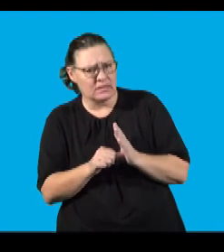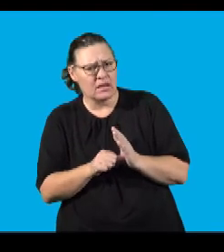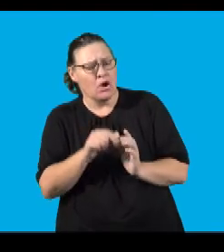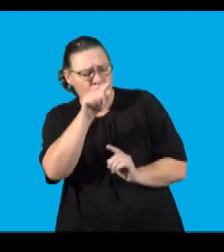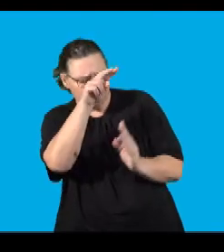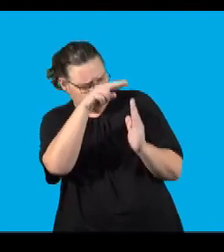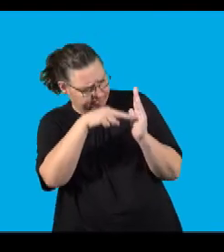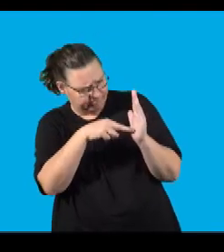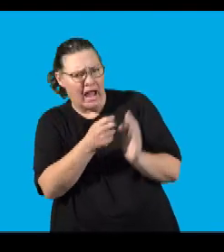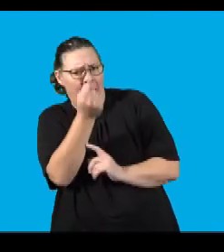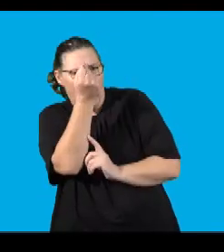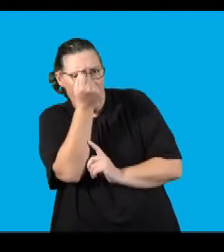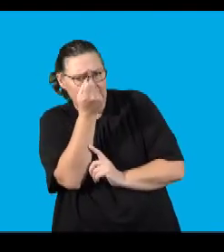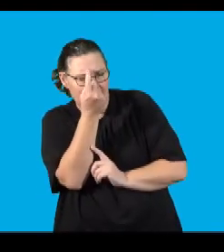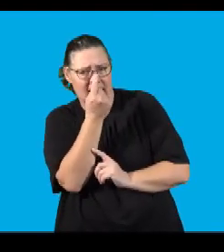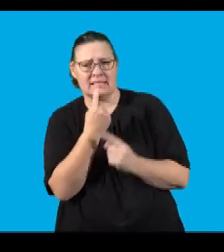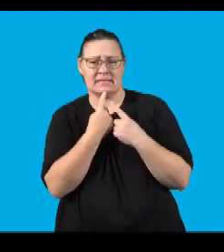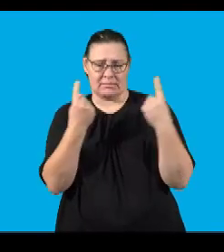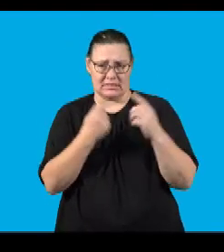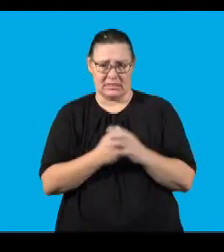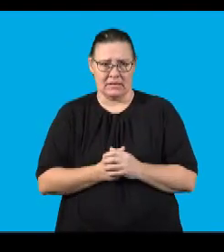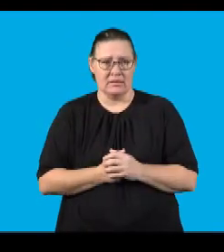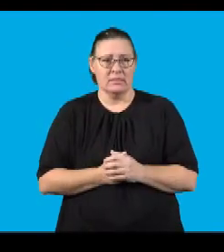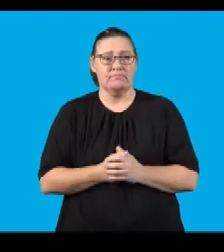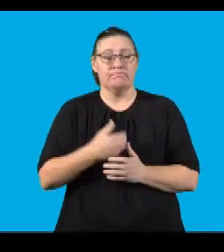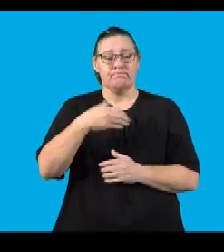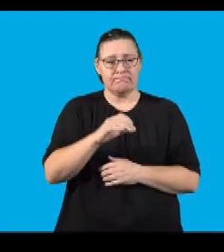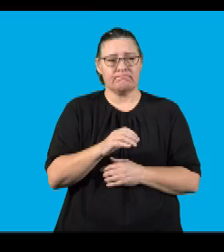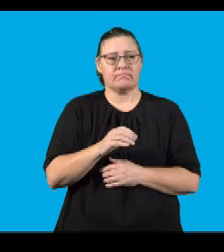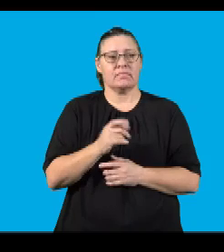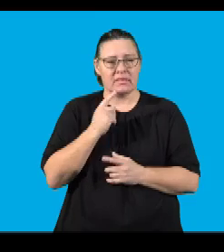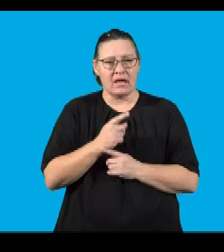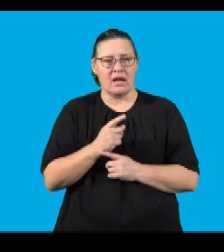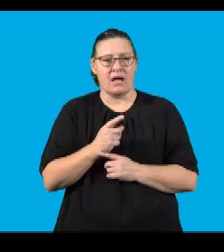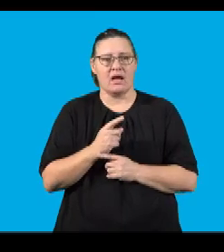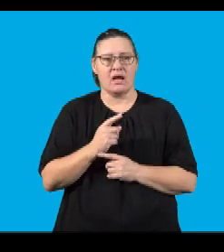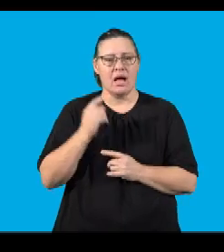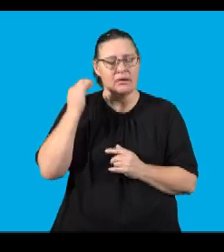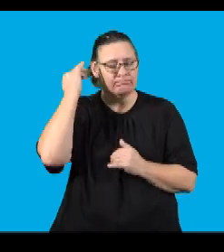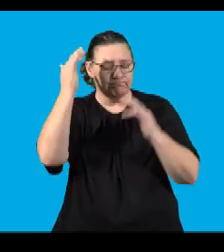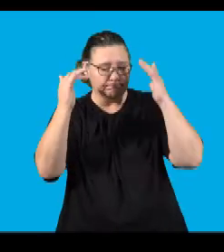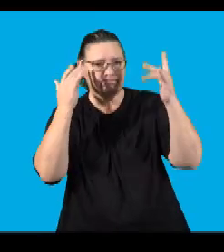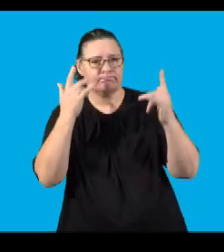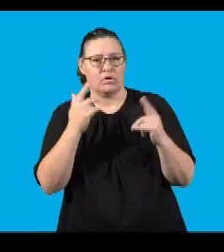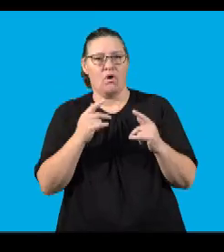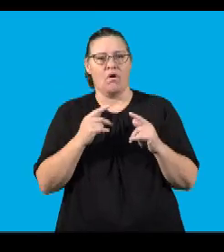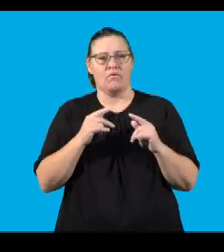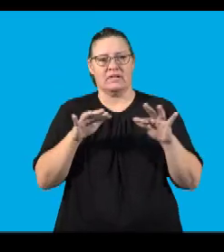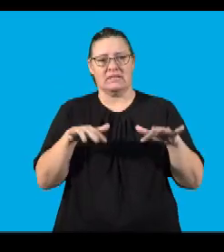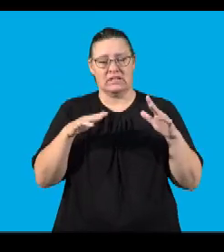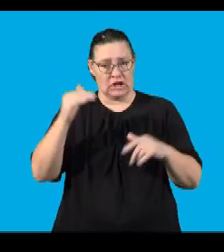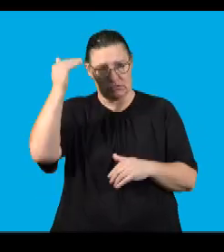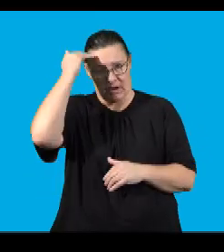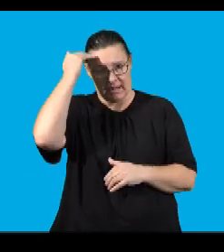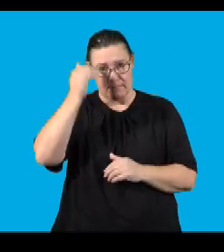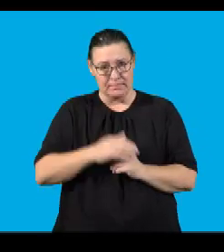time and to make sure that you understand the statement. Text C discusses the mysteries of the teenage brain. So there we have